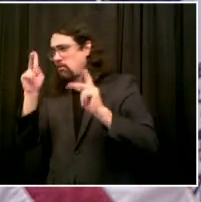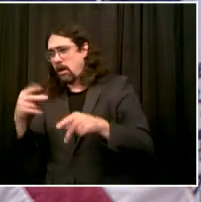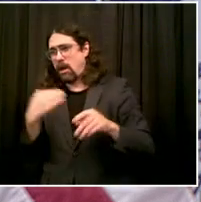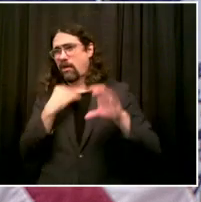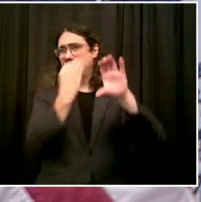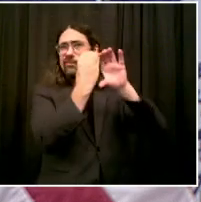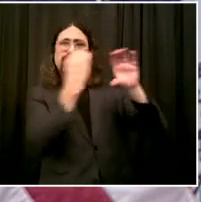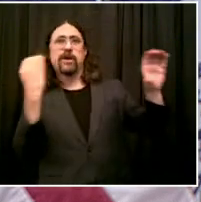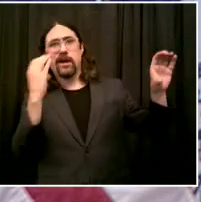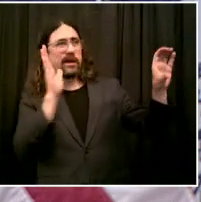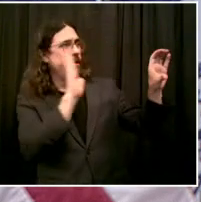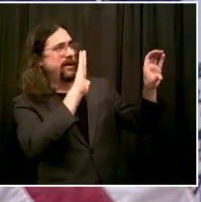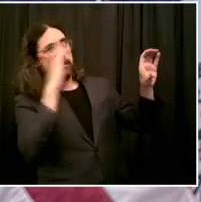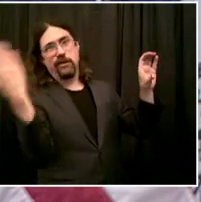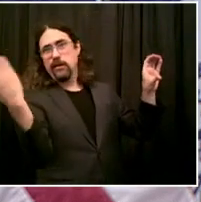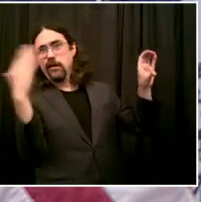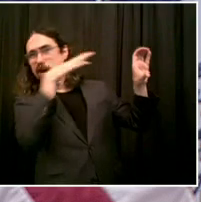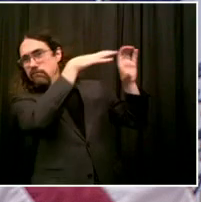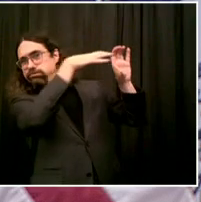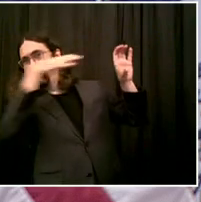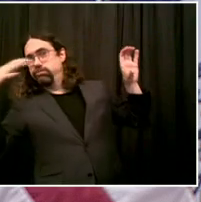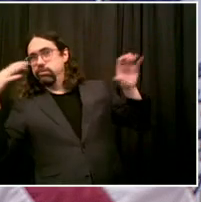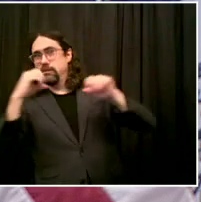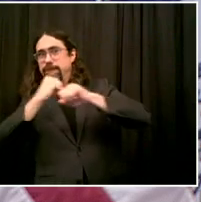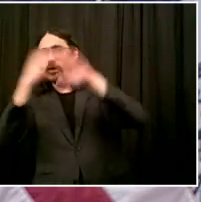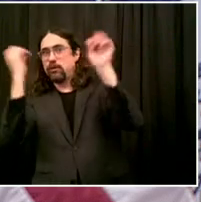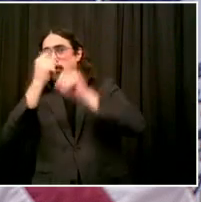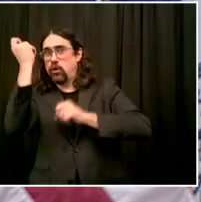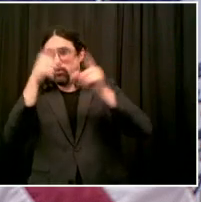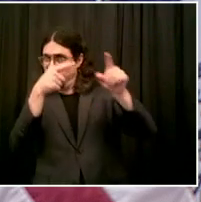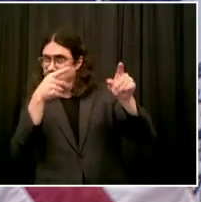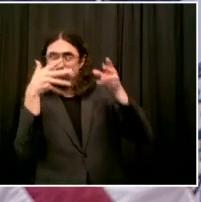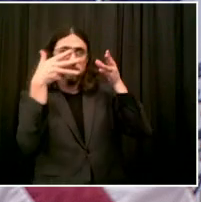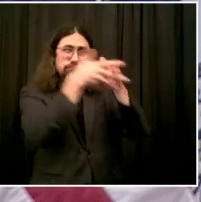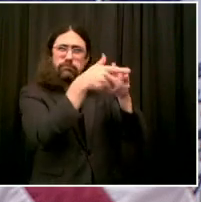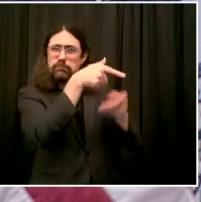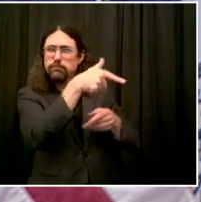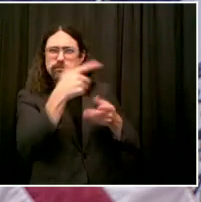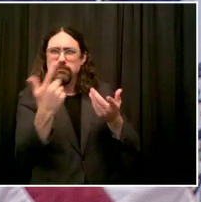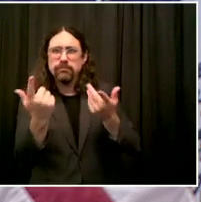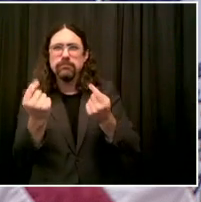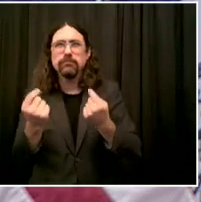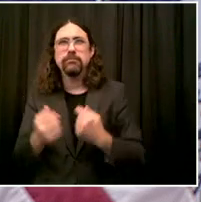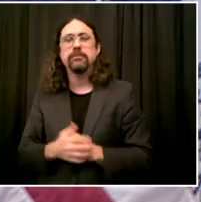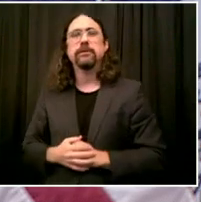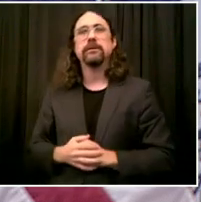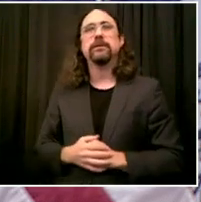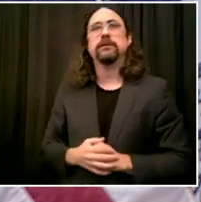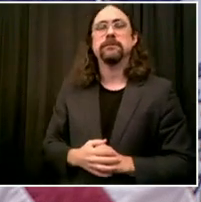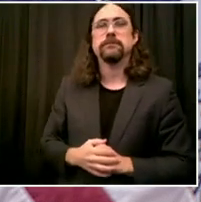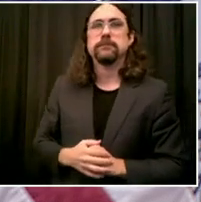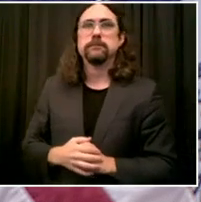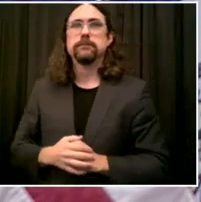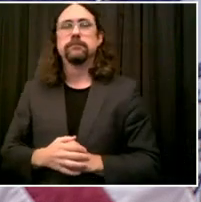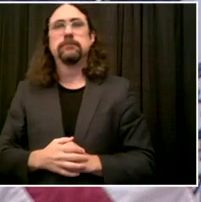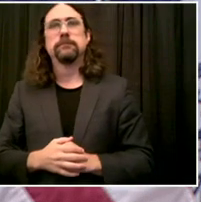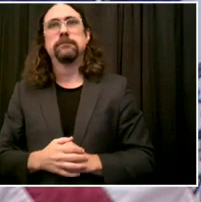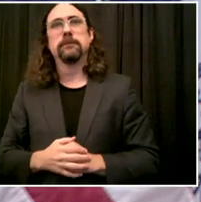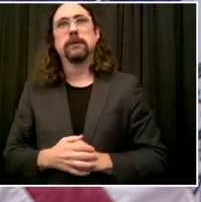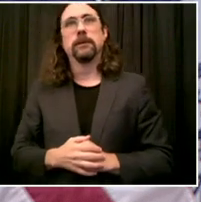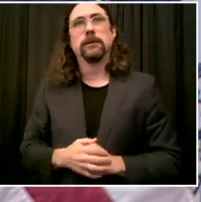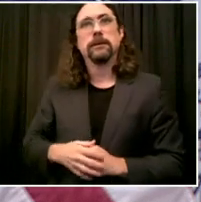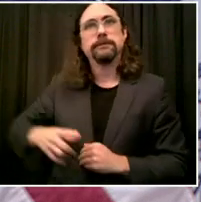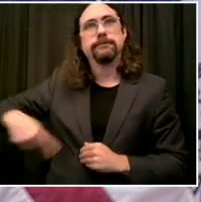is a classic situation, Sydney. We want to go after the big fish. We want to go after those who are making the biggest impact. We know there are